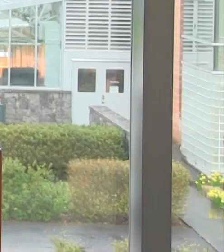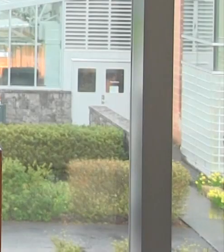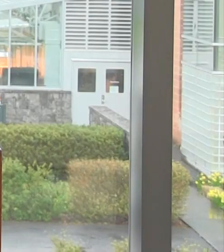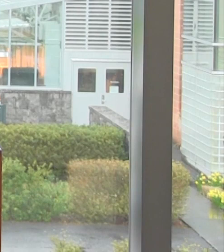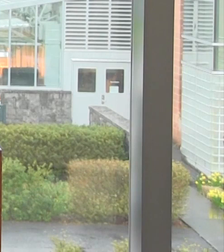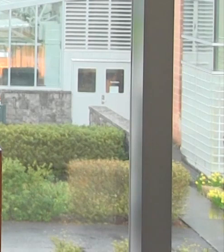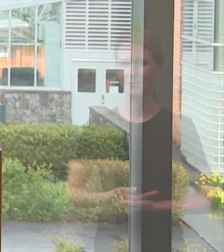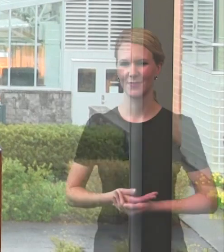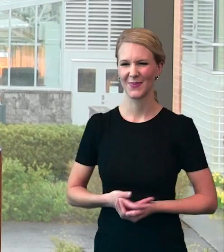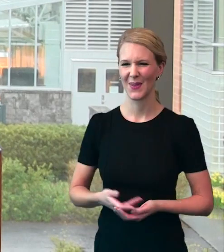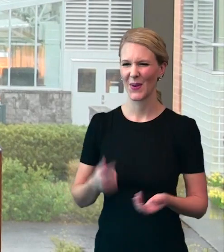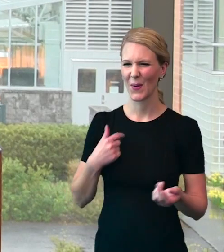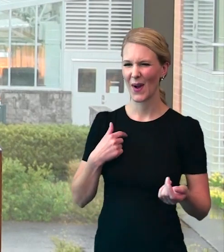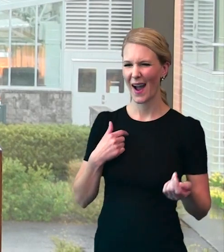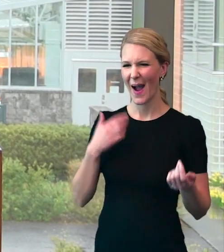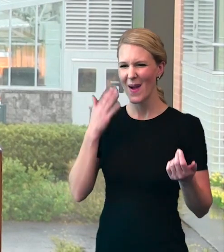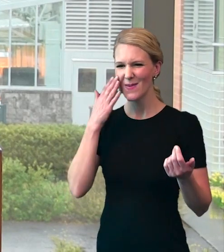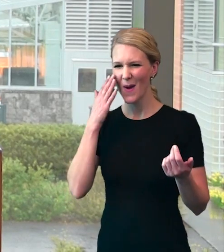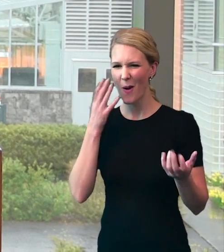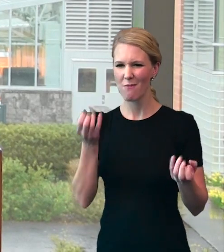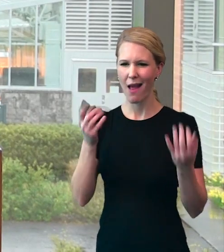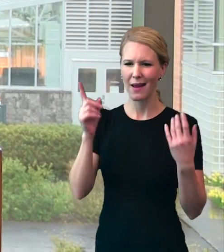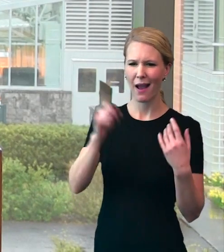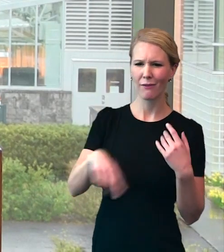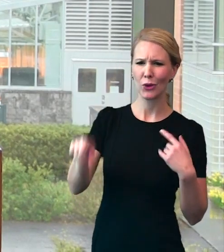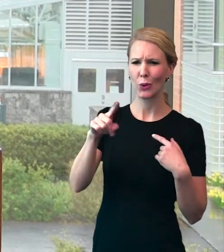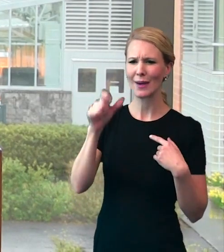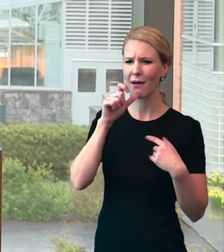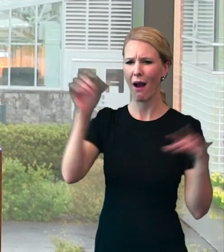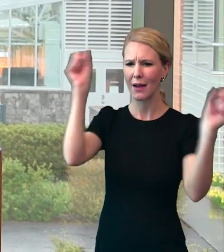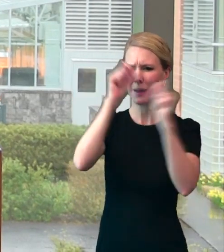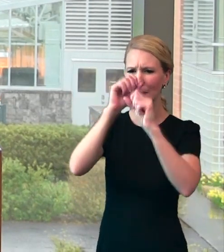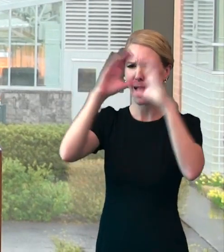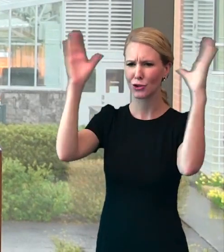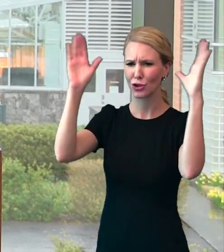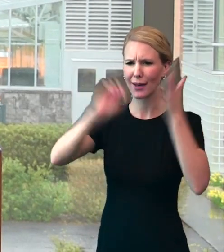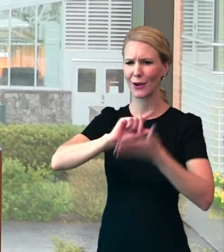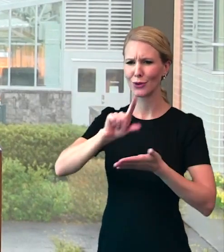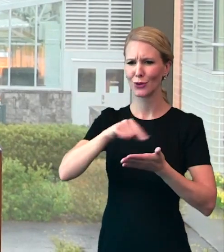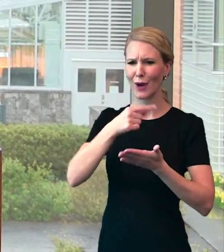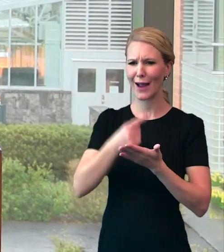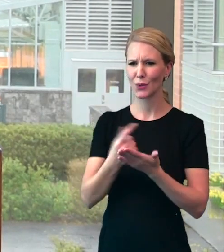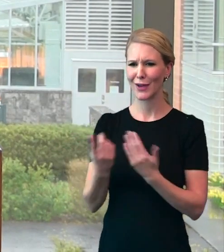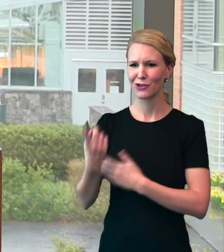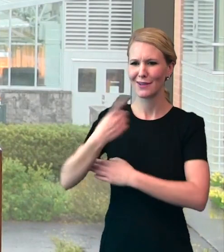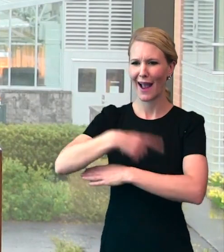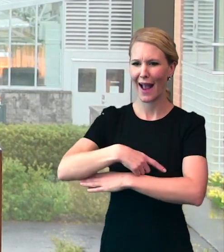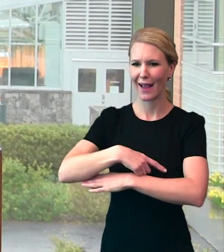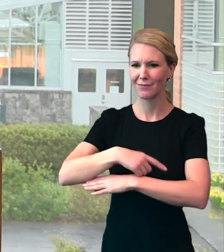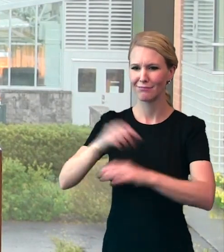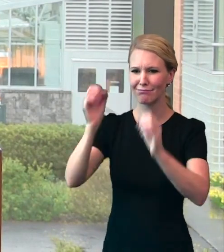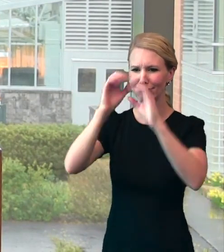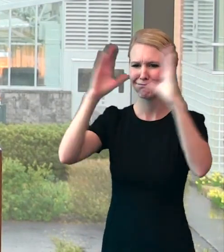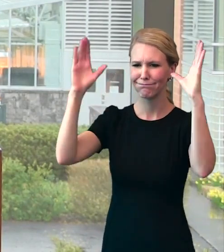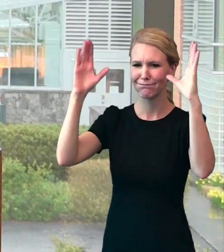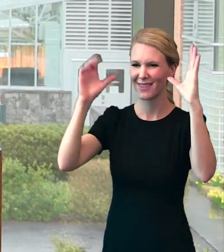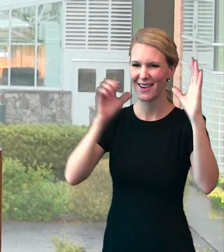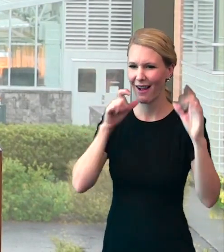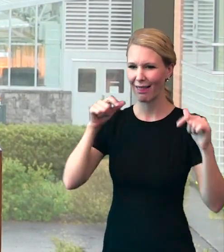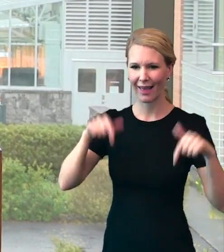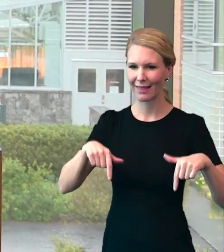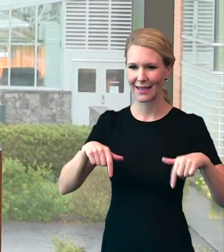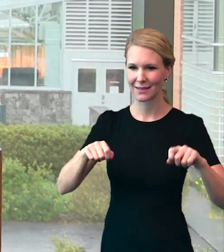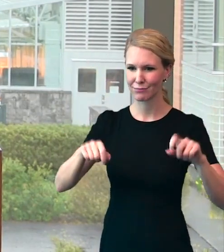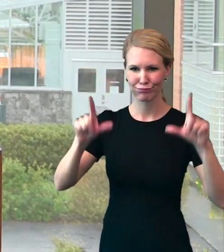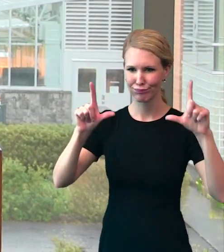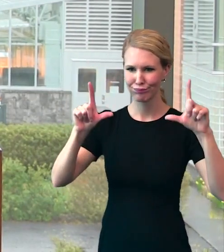I doubt this is how many of us saw your graduation day playing out when you started at WSU Vancouver. It's not